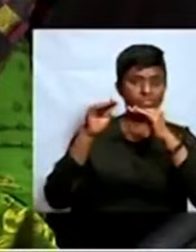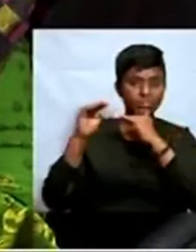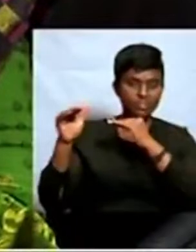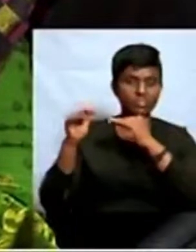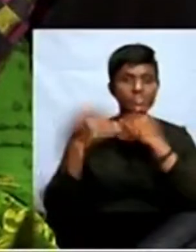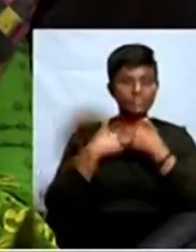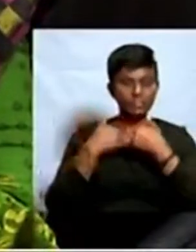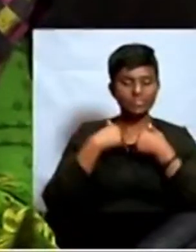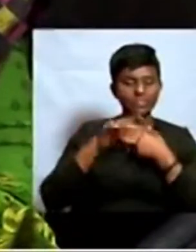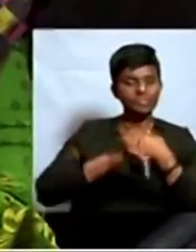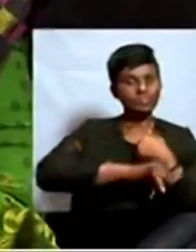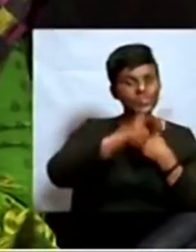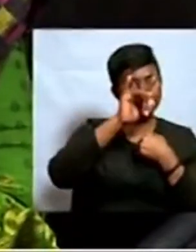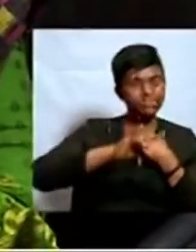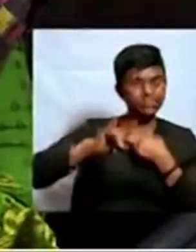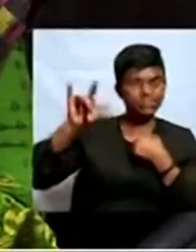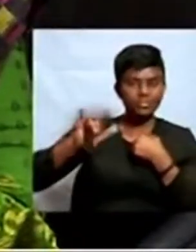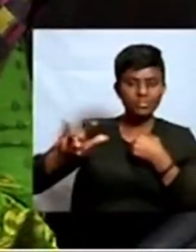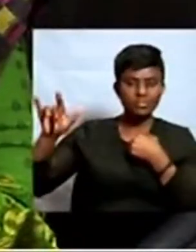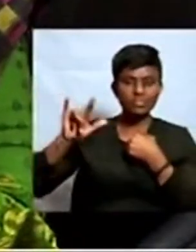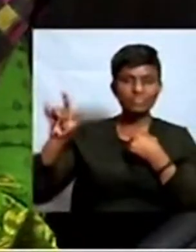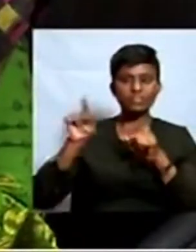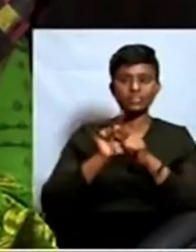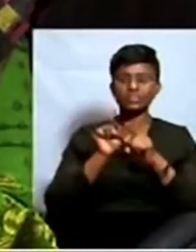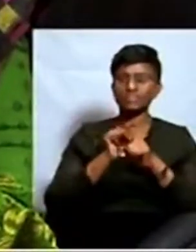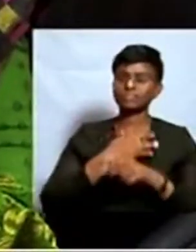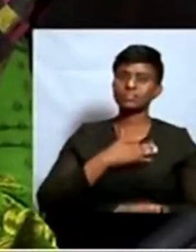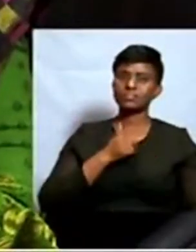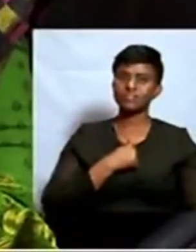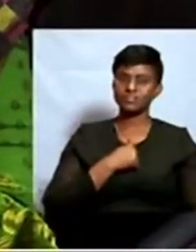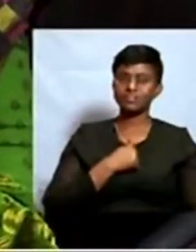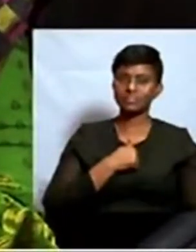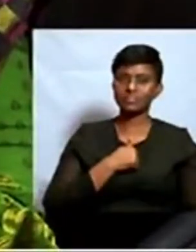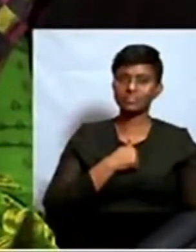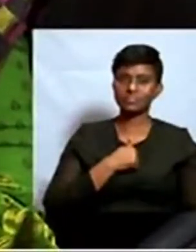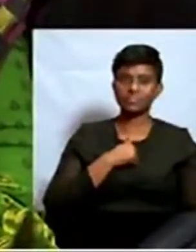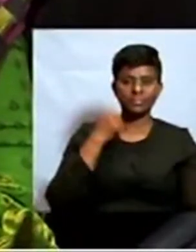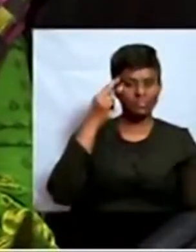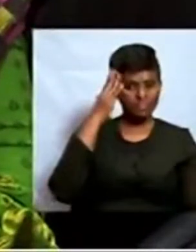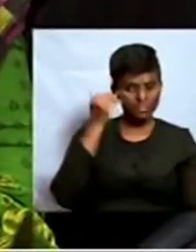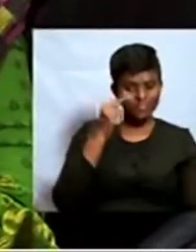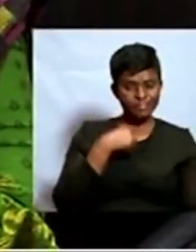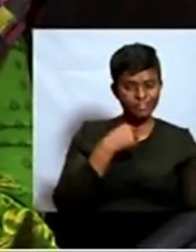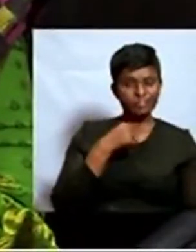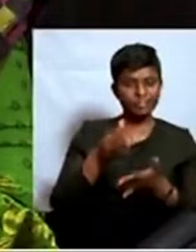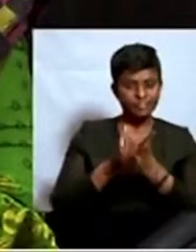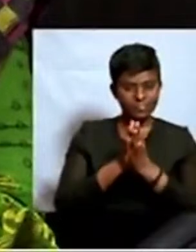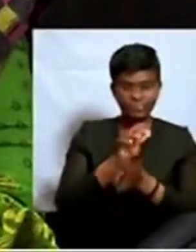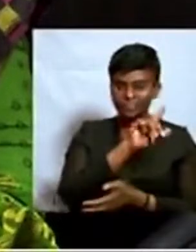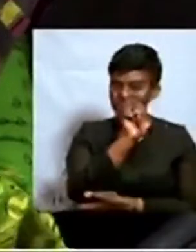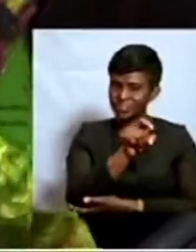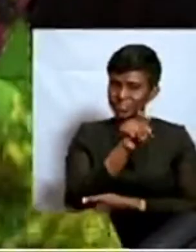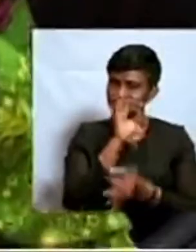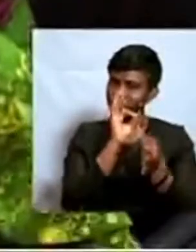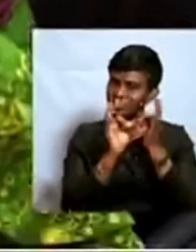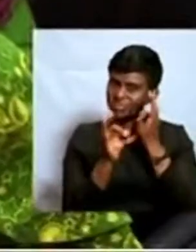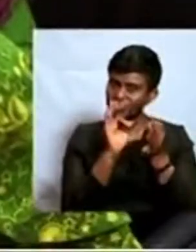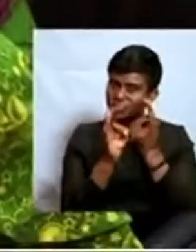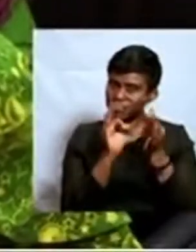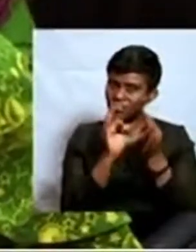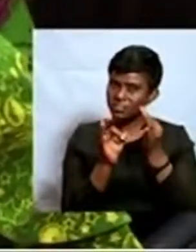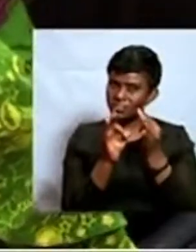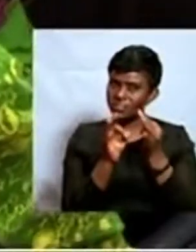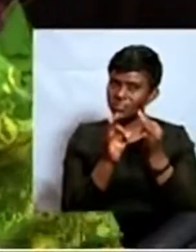they've been traveling, including yourself. The reason I asked that question, if you